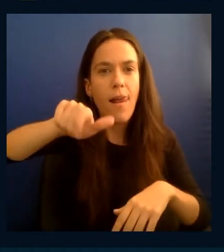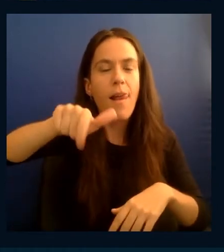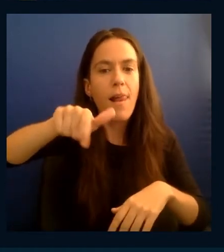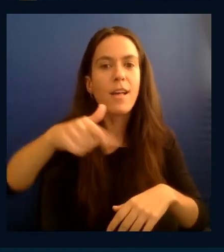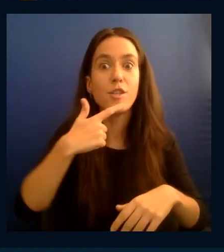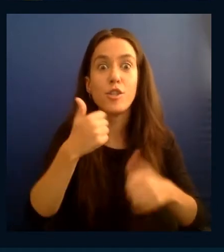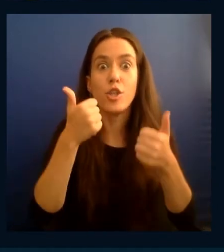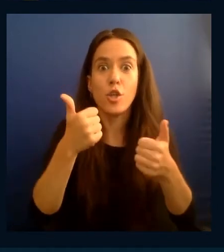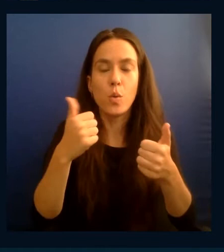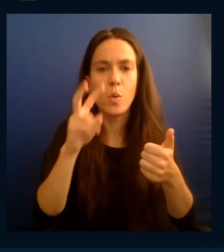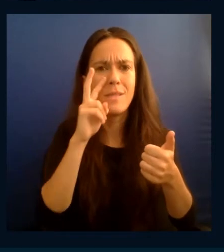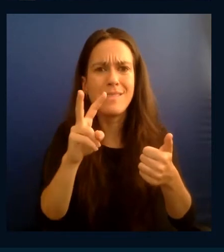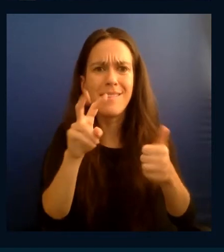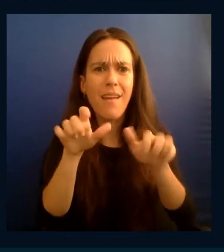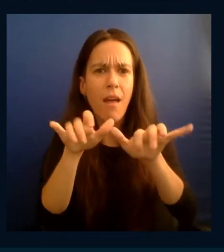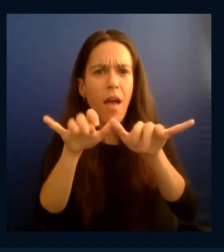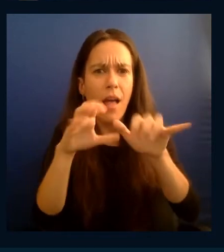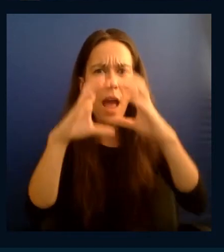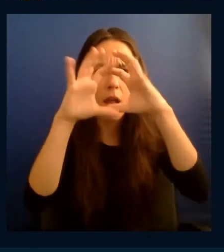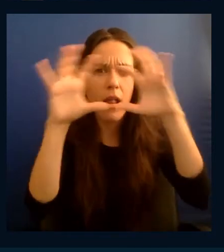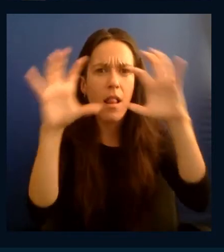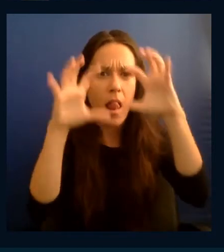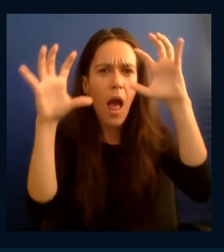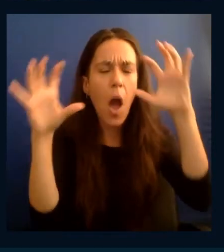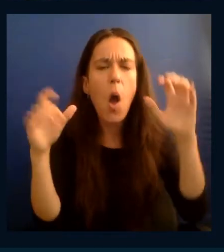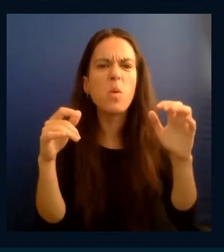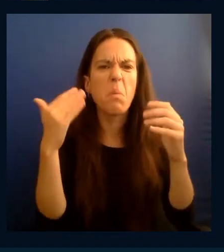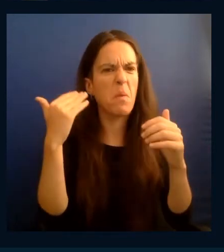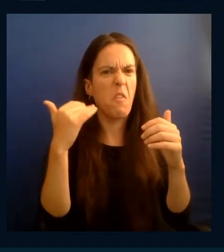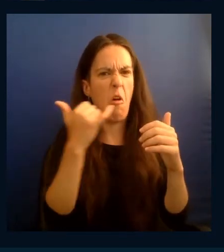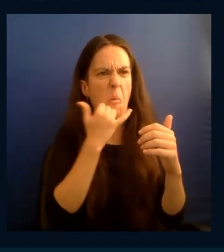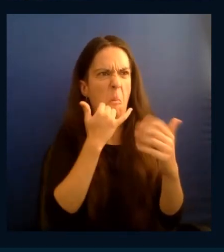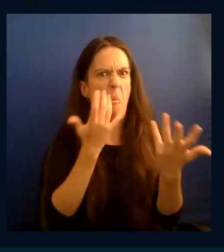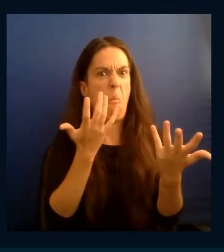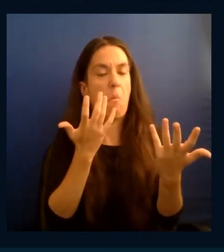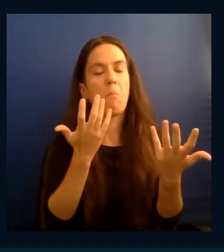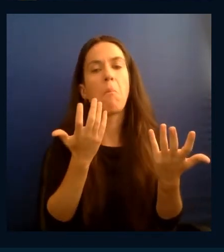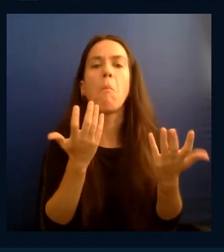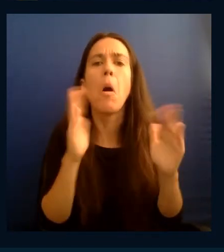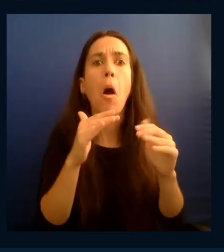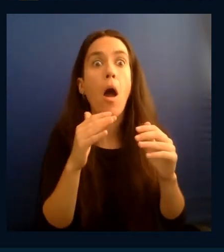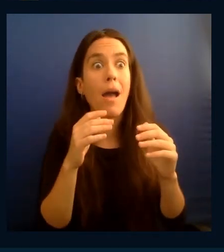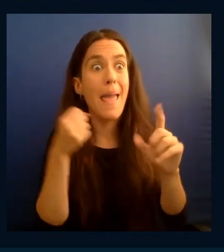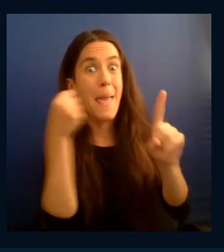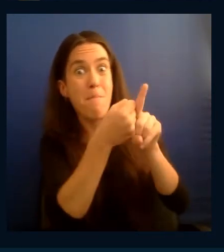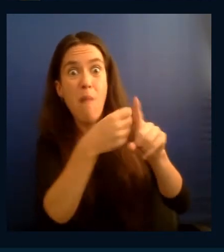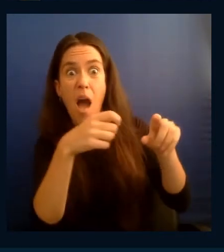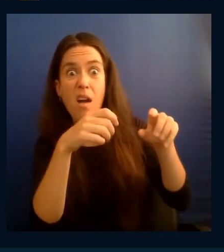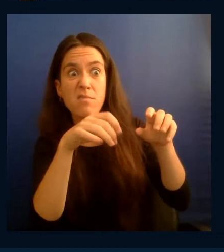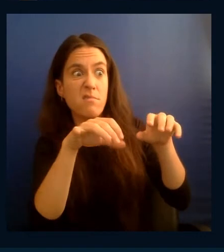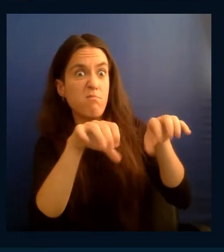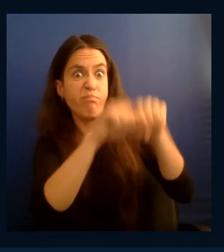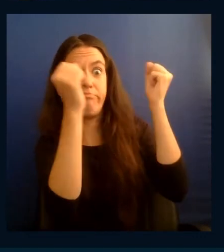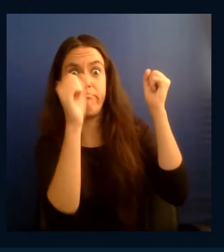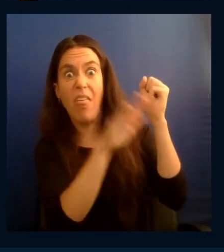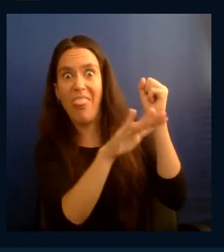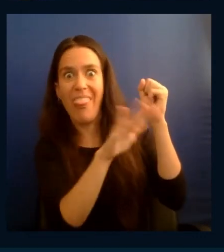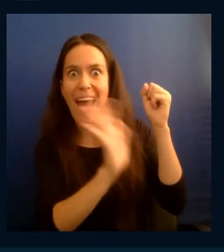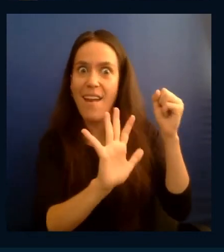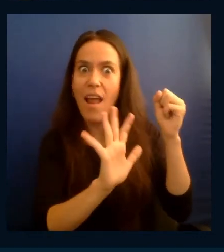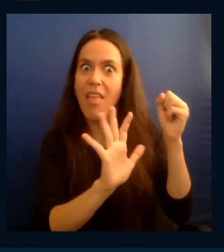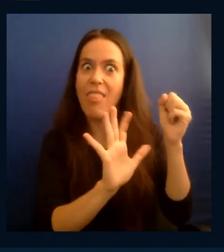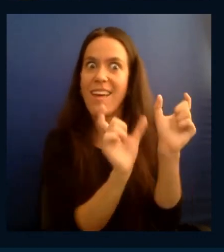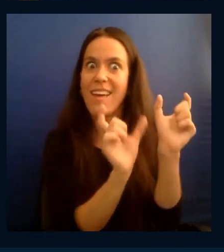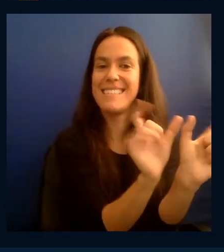we have that clone option there. I'm not sure why it didn't work, but that's okay. We didn't affect anything that we needed to. So we're in our production slot. We save